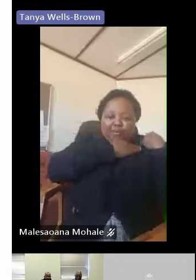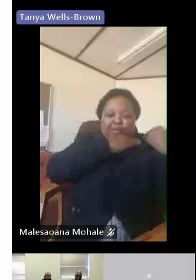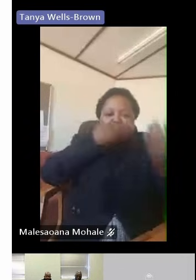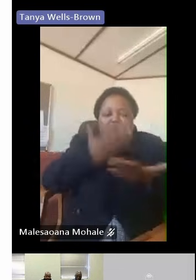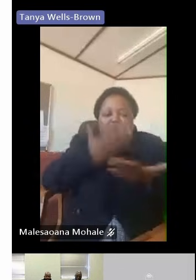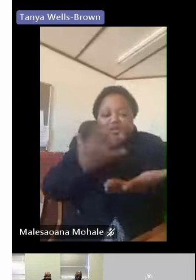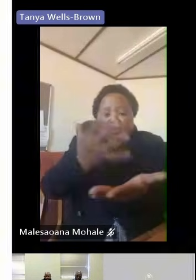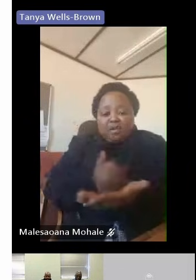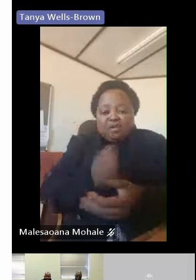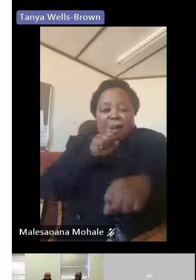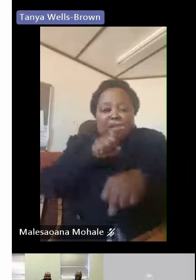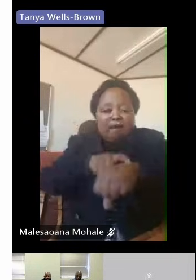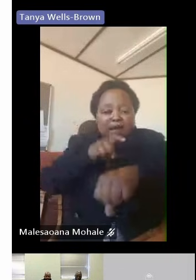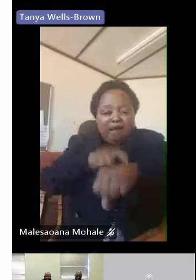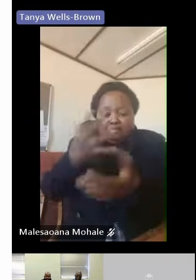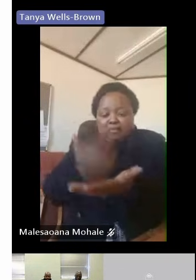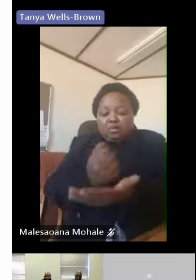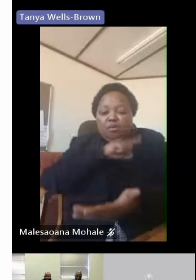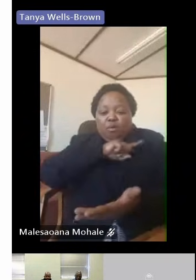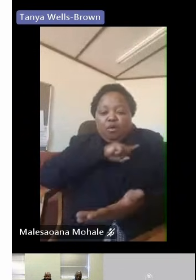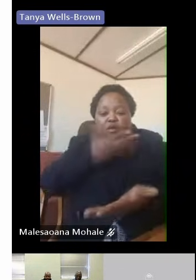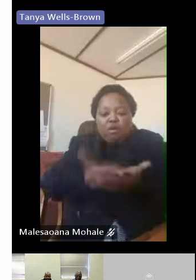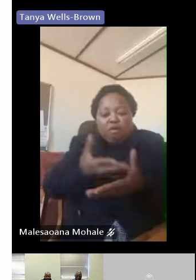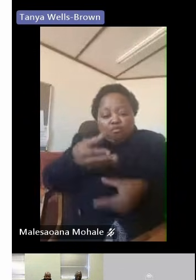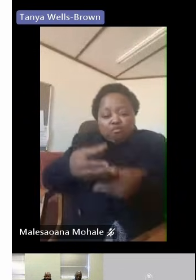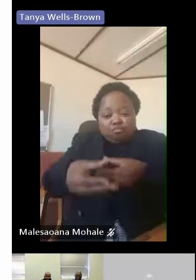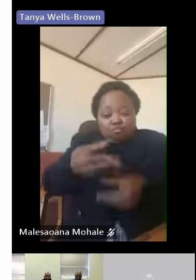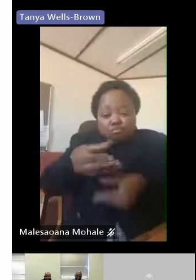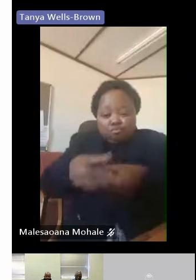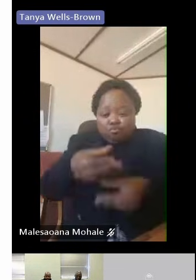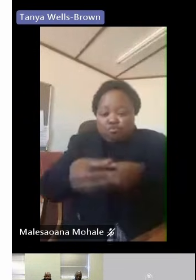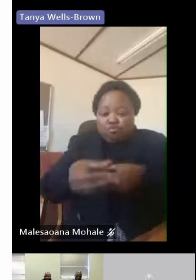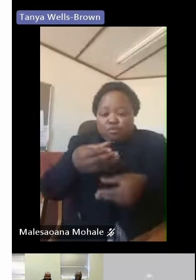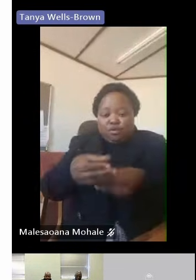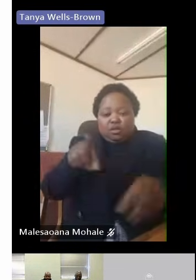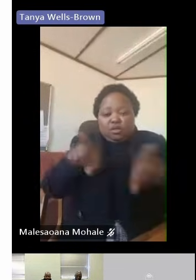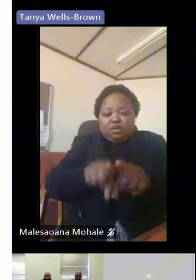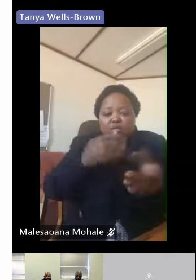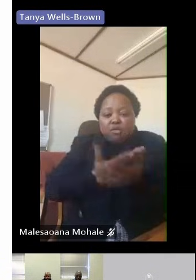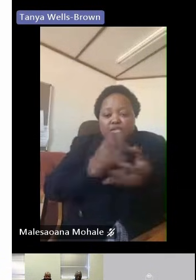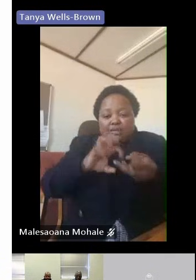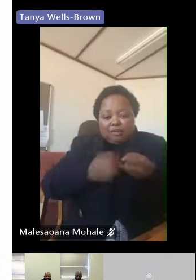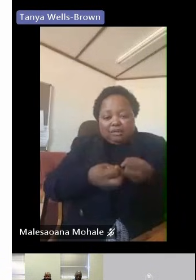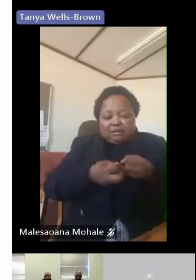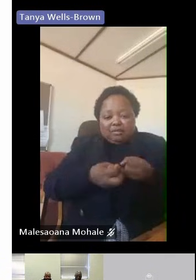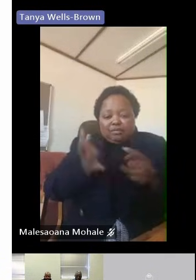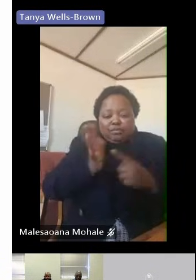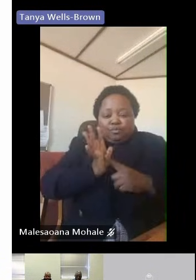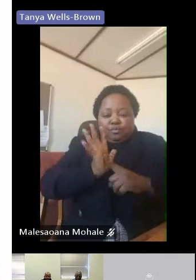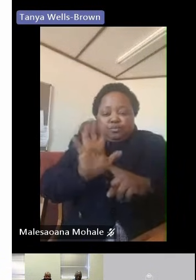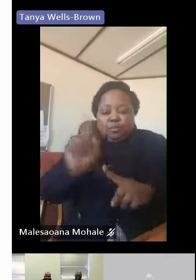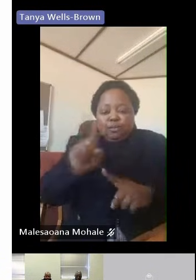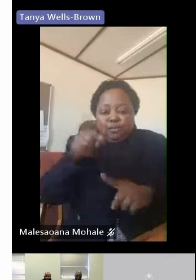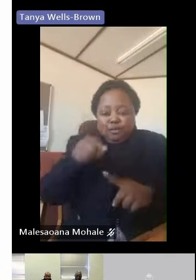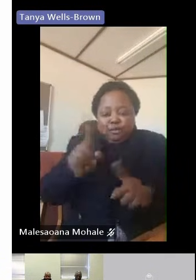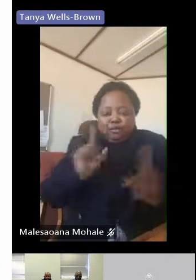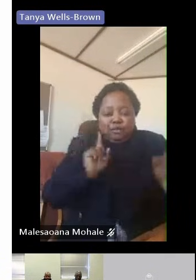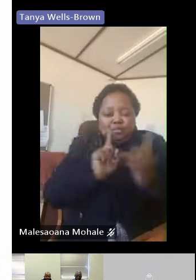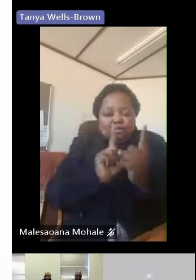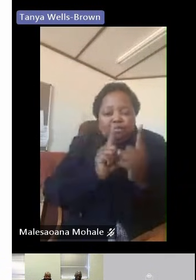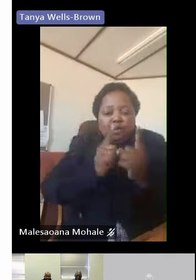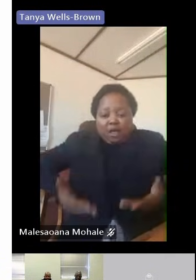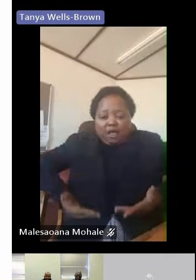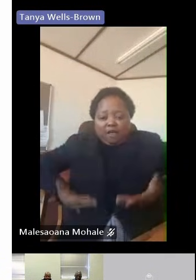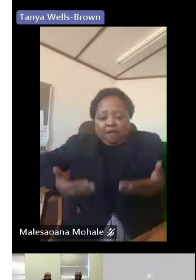takes to document and walk somebody through a trauma-informed approach. Health workers don't get additional money